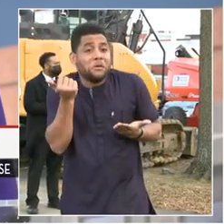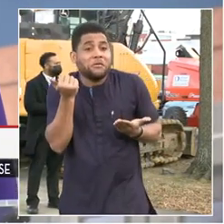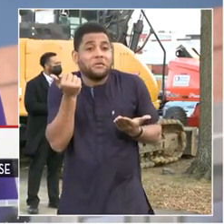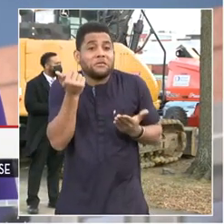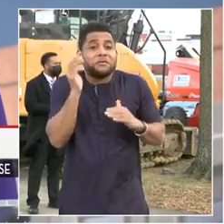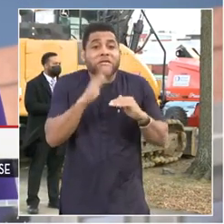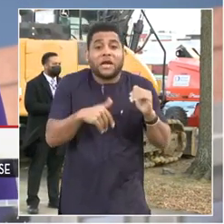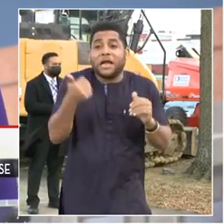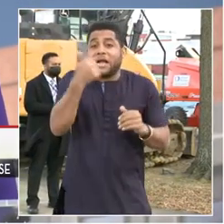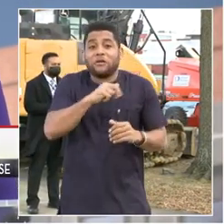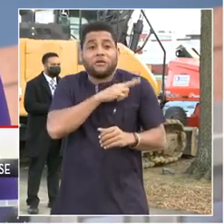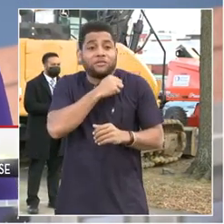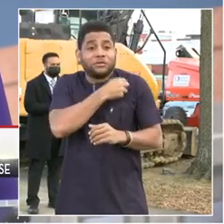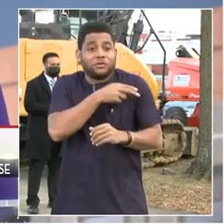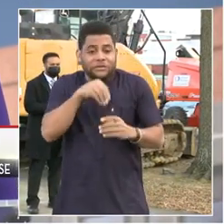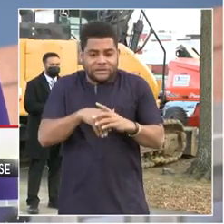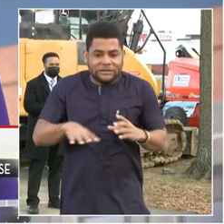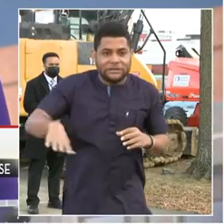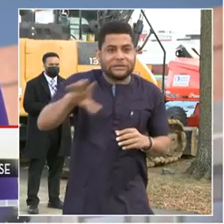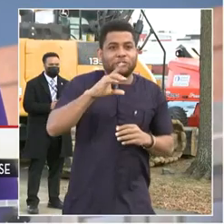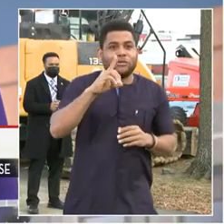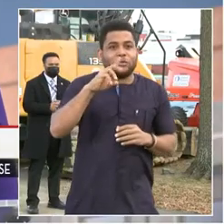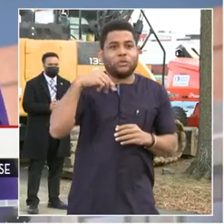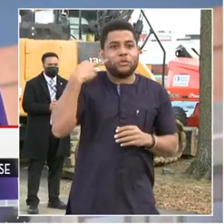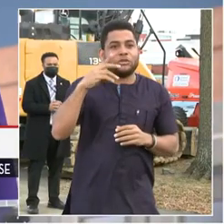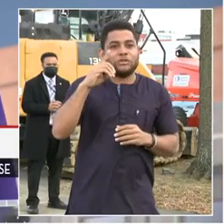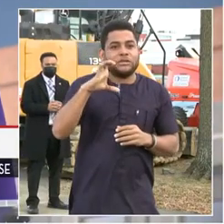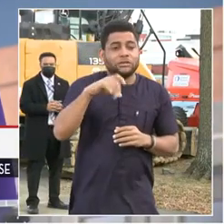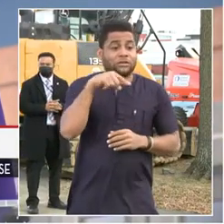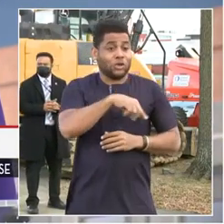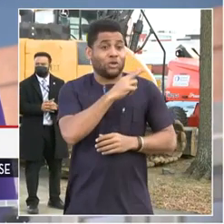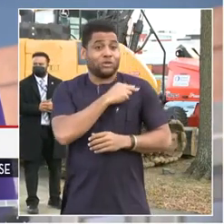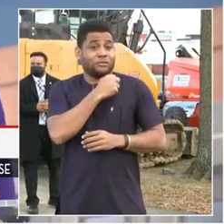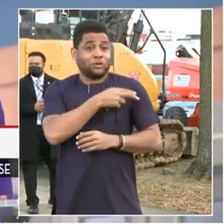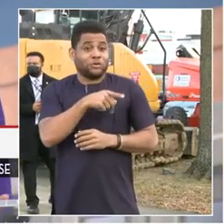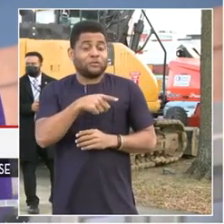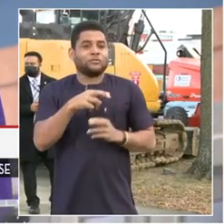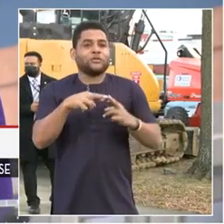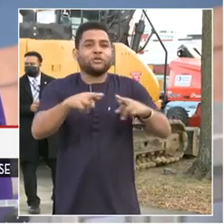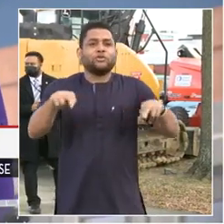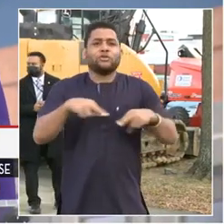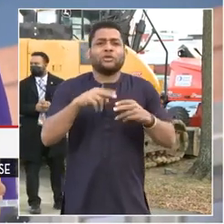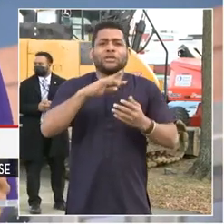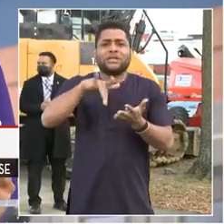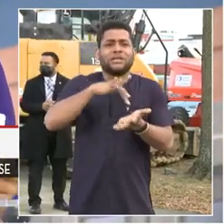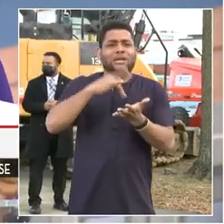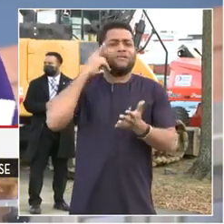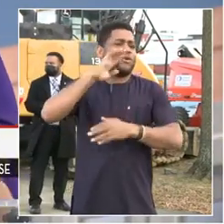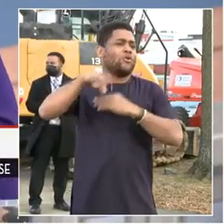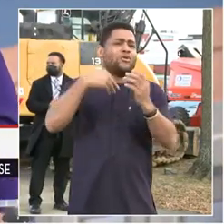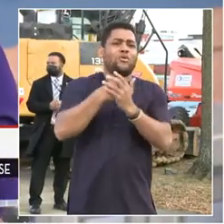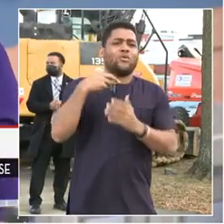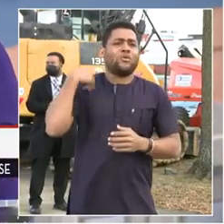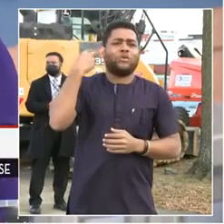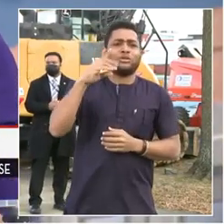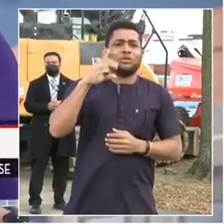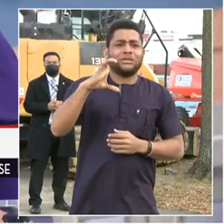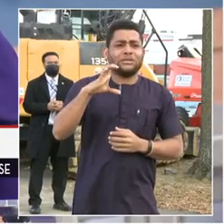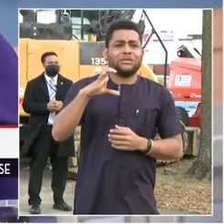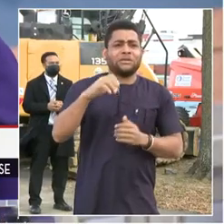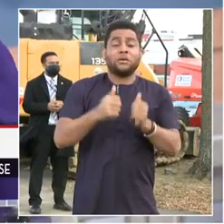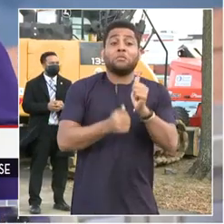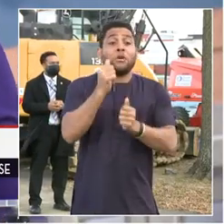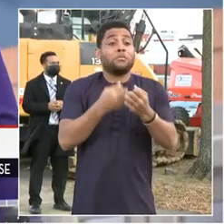D.C. This is a hospital, a regional center for all of Washington, D.C. And most importantly, the